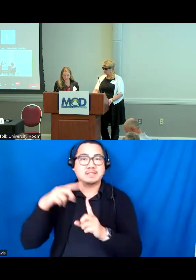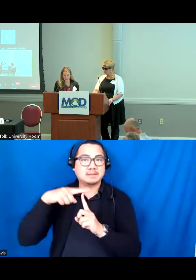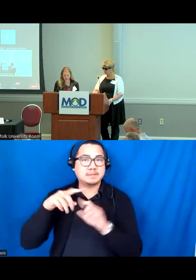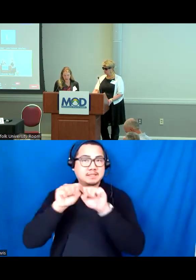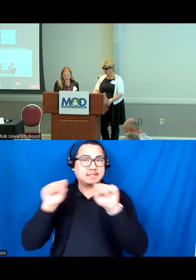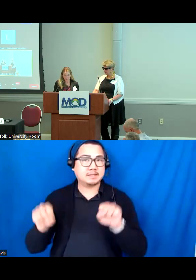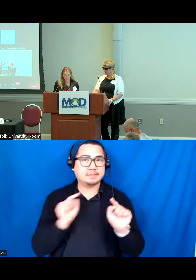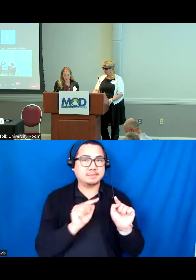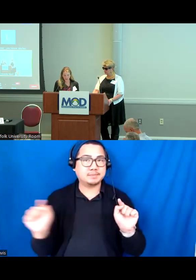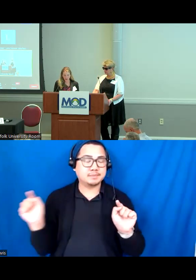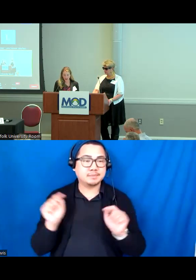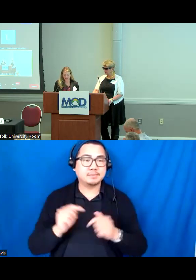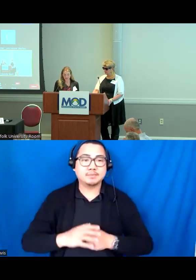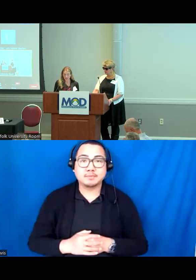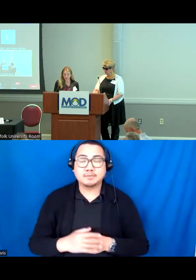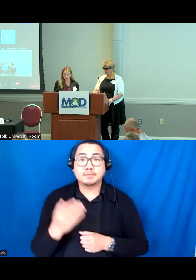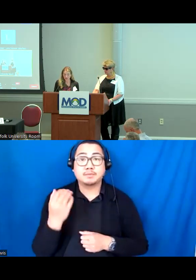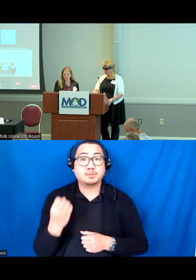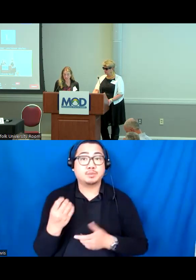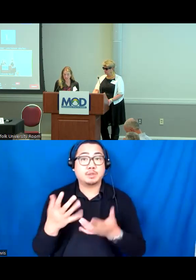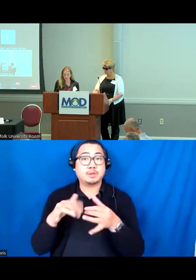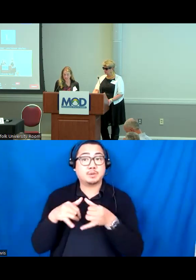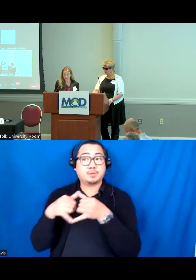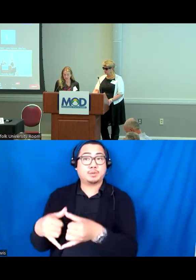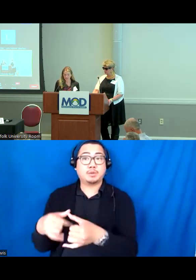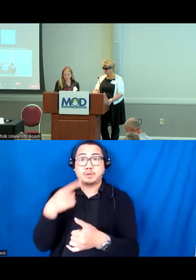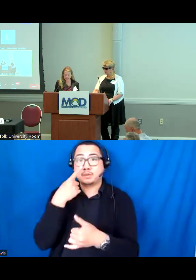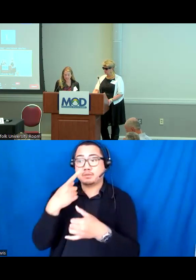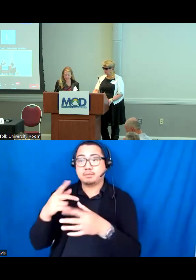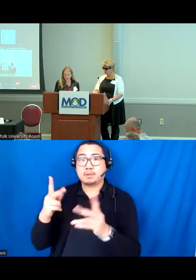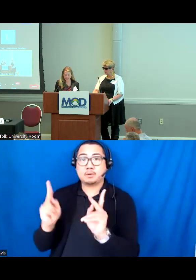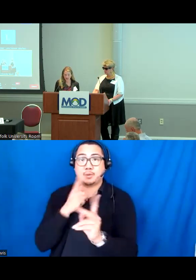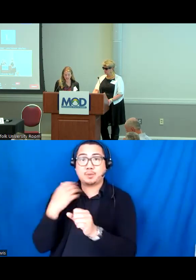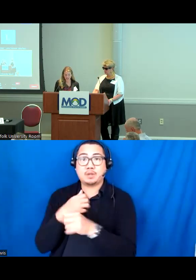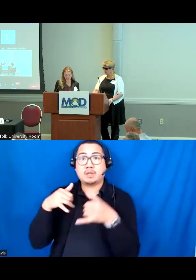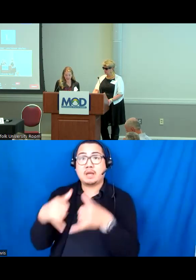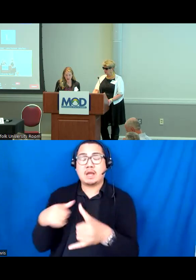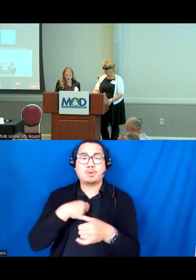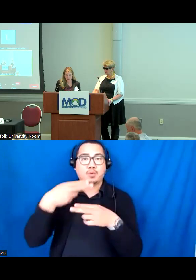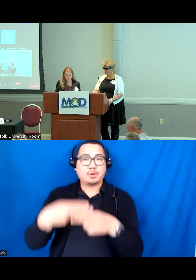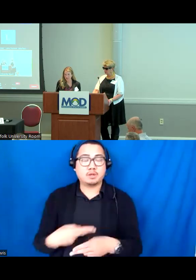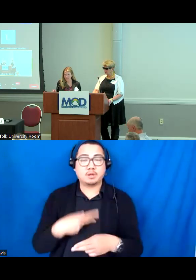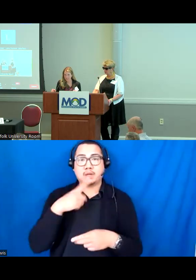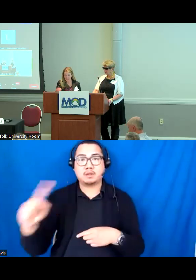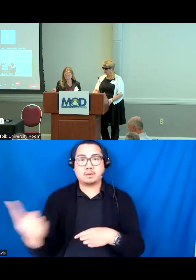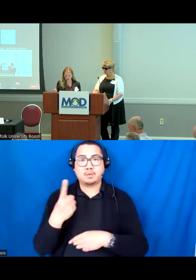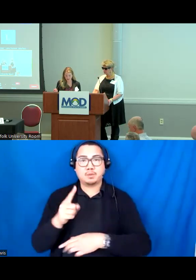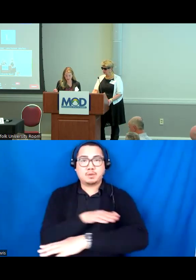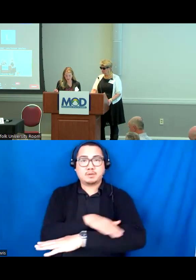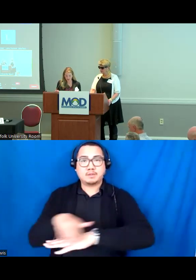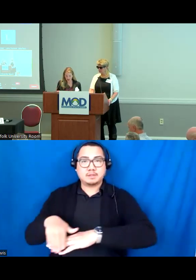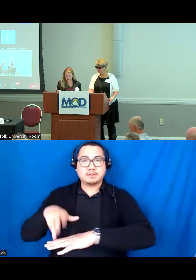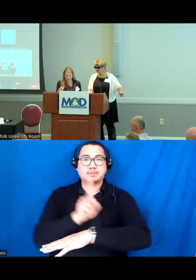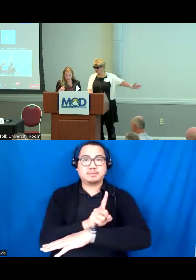stations. So if the awardees can please come to the stage as I call your name, and then stay up here for